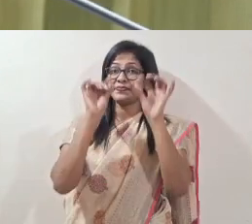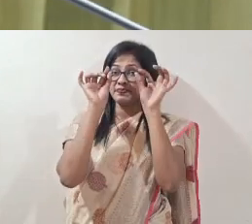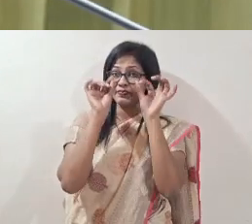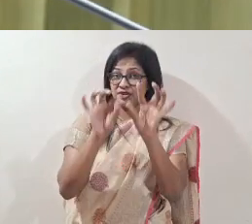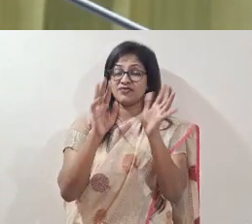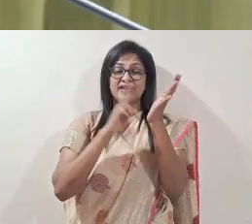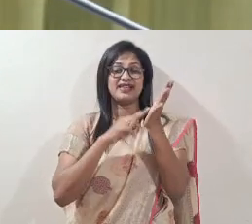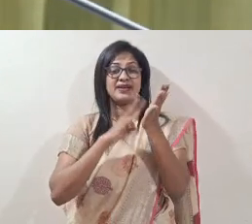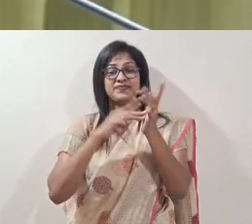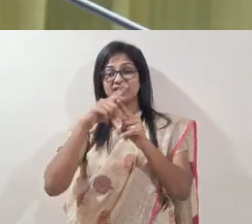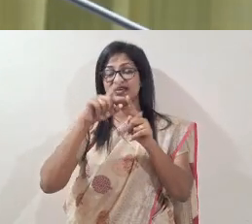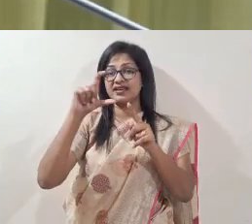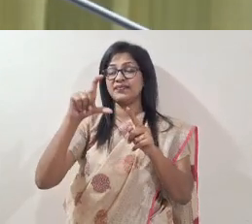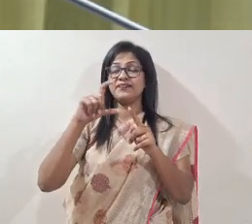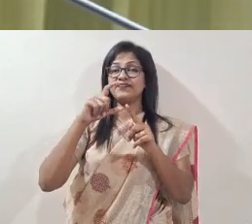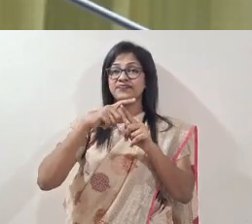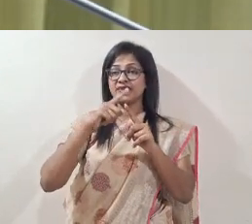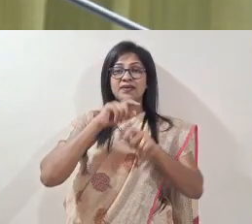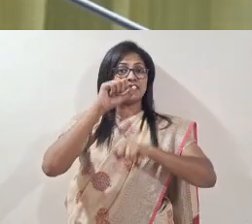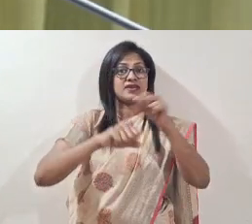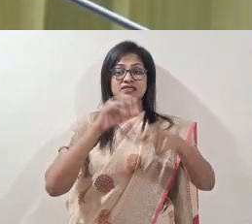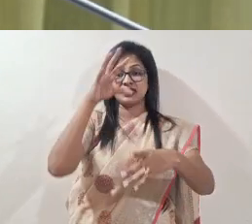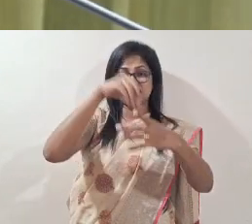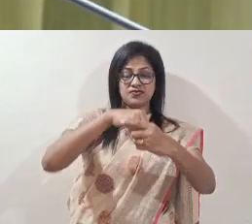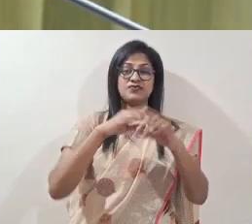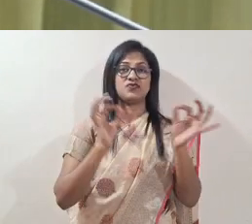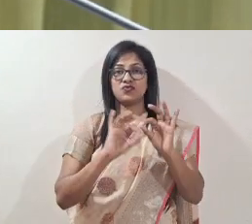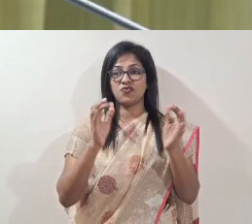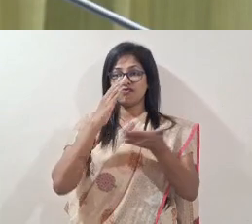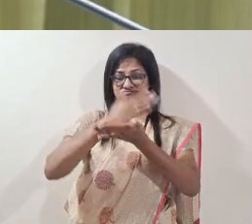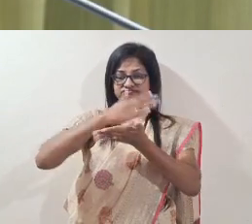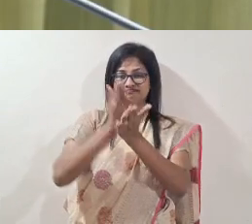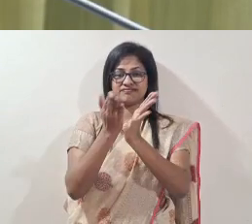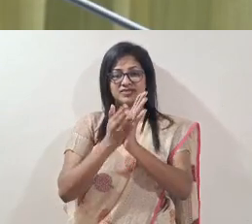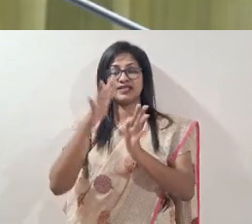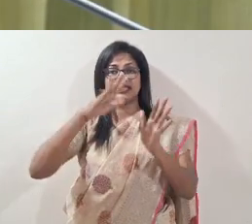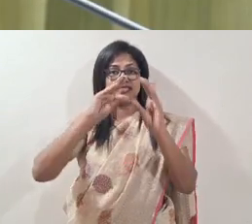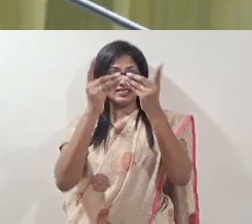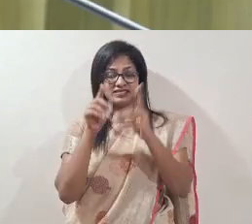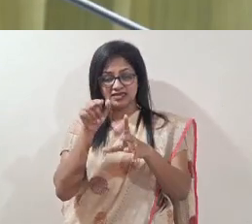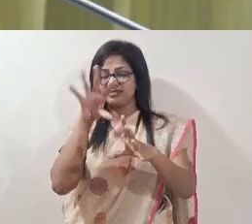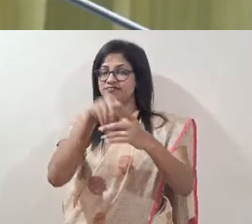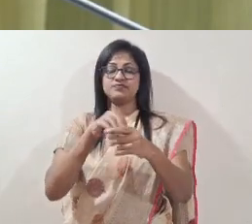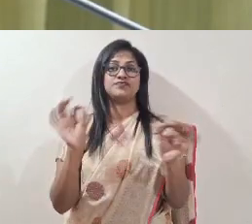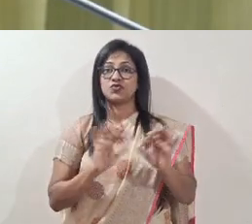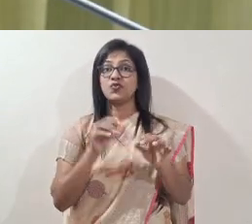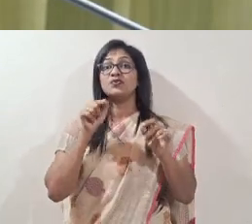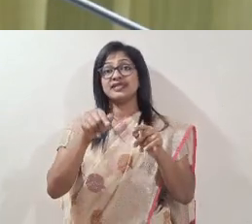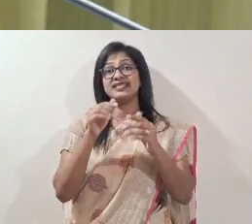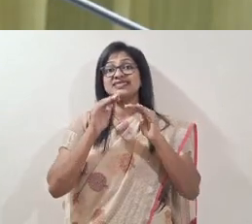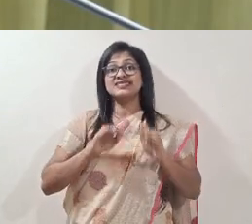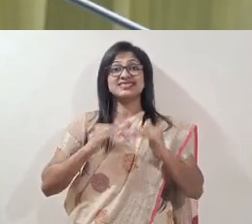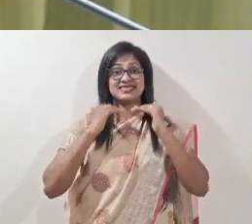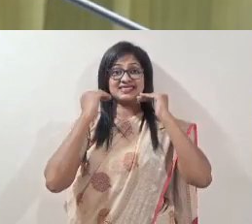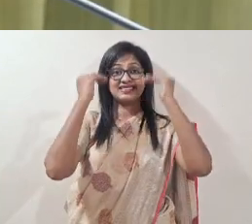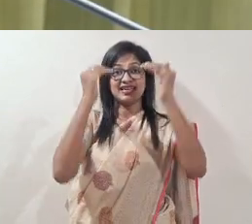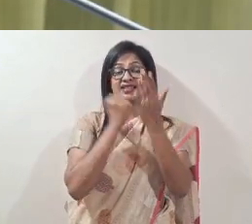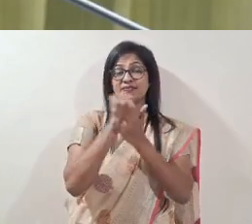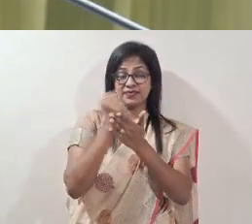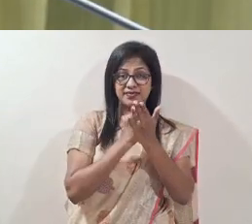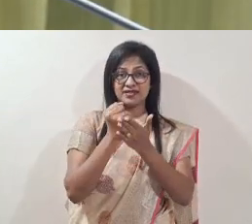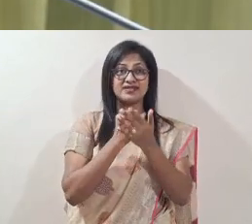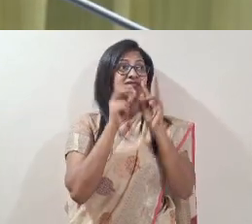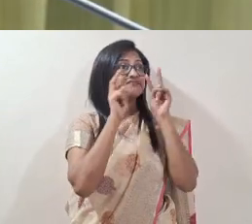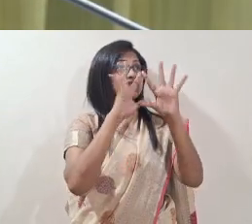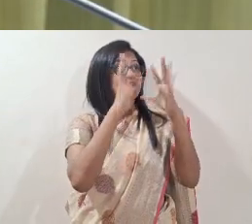of intersections. And there has been a standard practice we have seen many developed countries, but in India is very